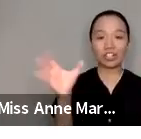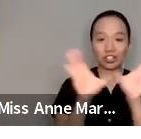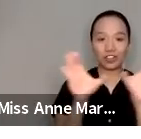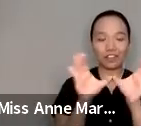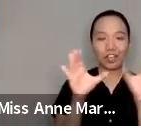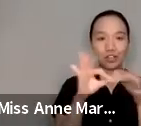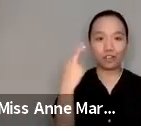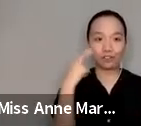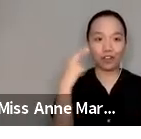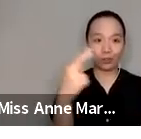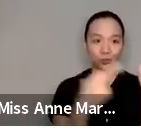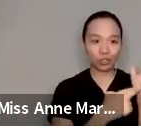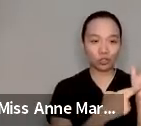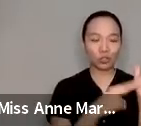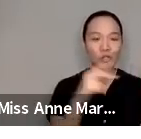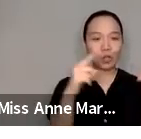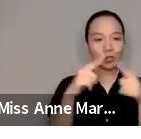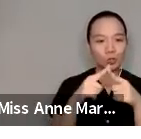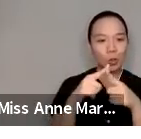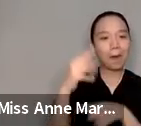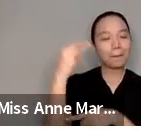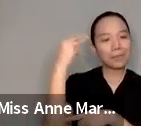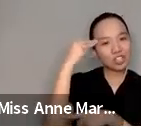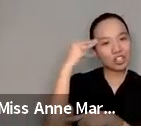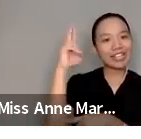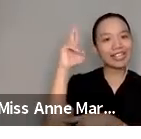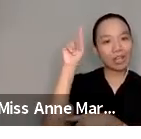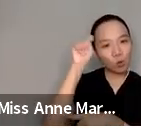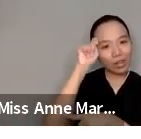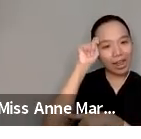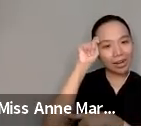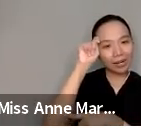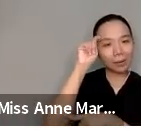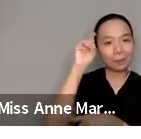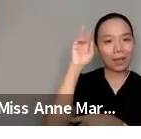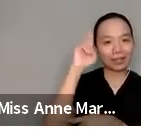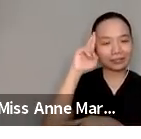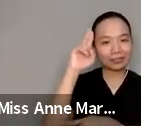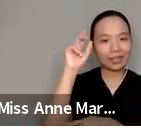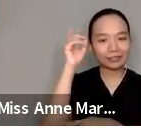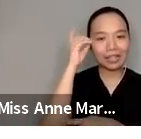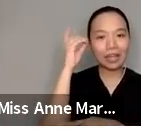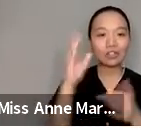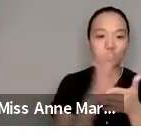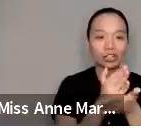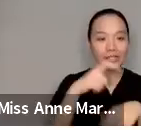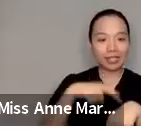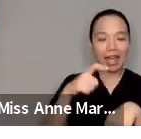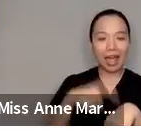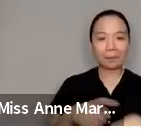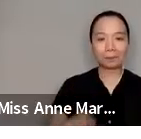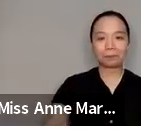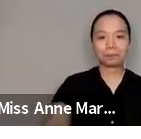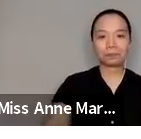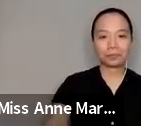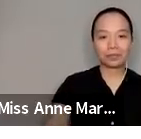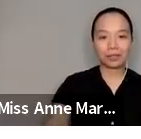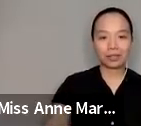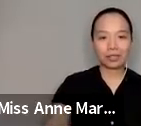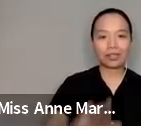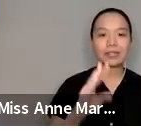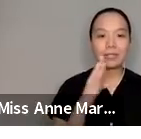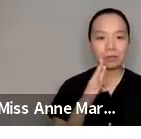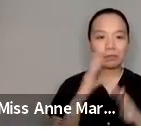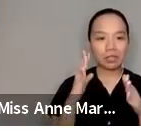of recognition to Mr. Teguram Dani for sharing his time and expertise as speaker in the